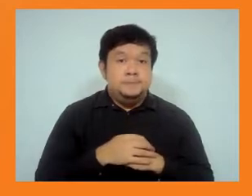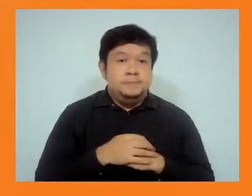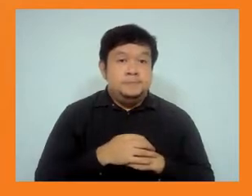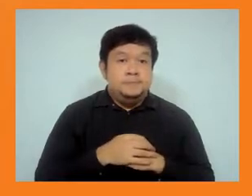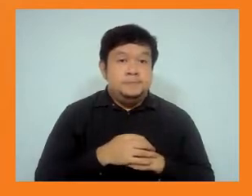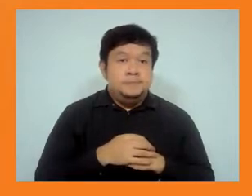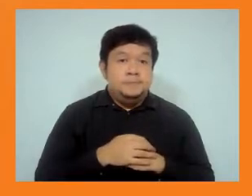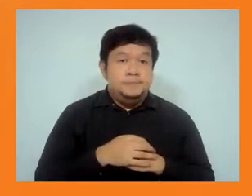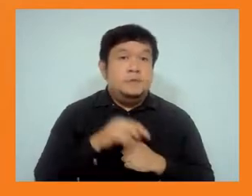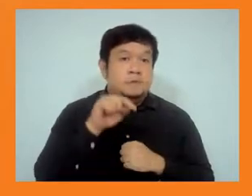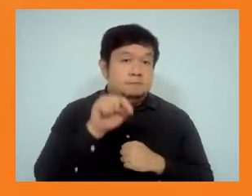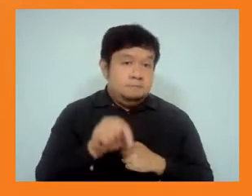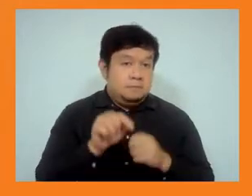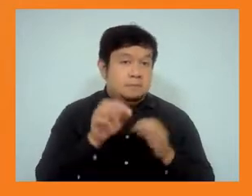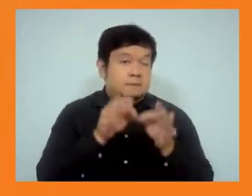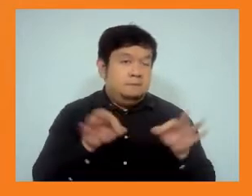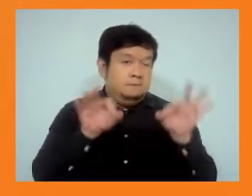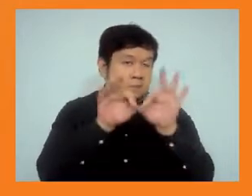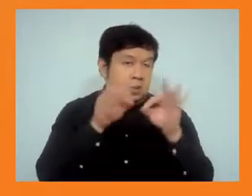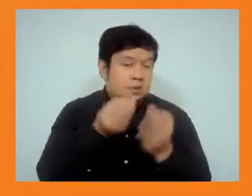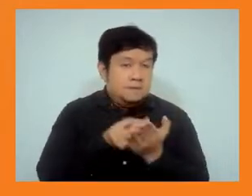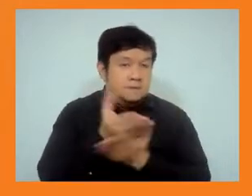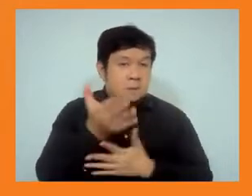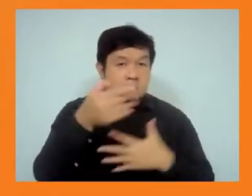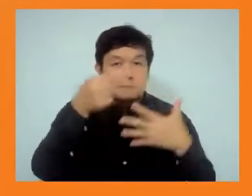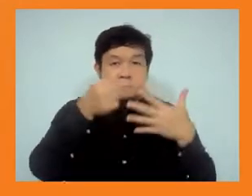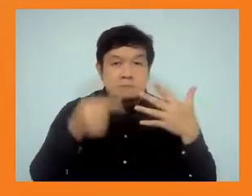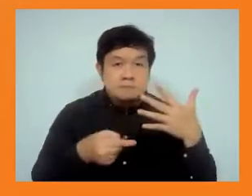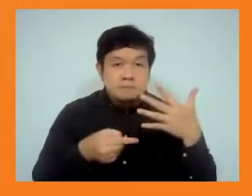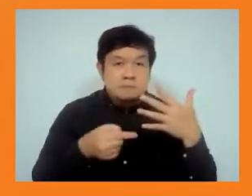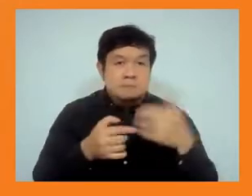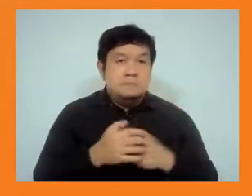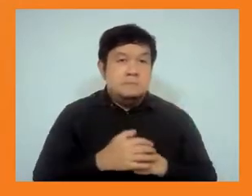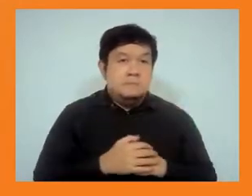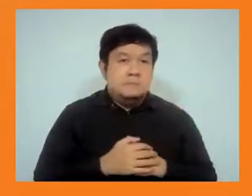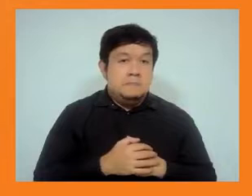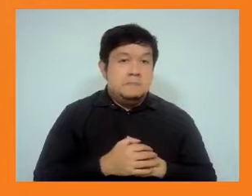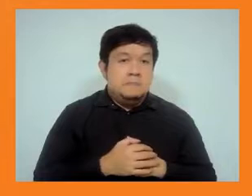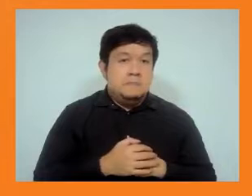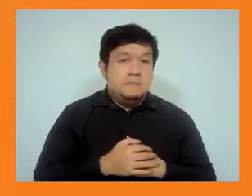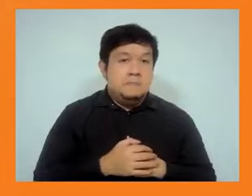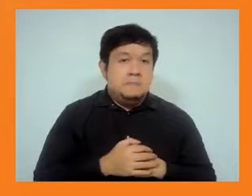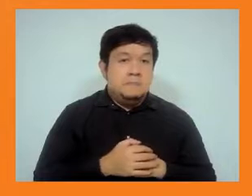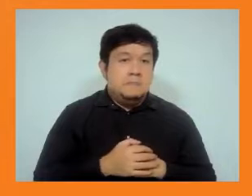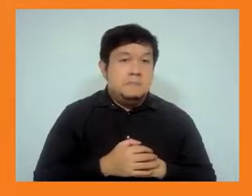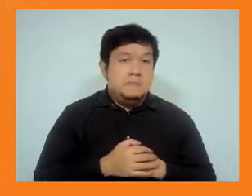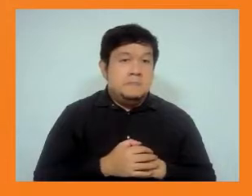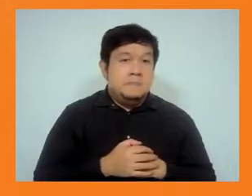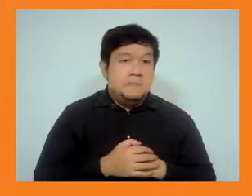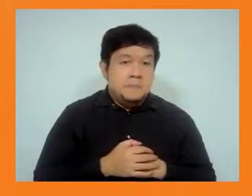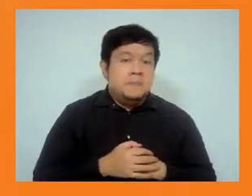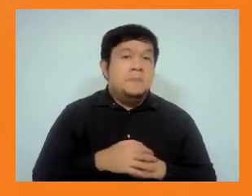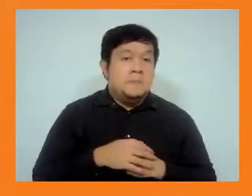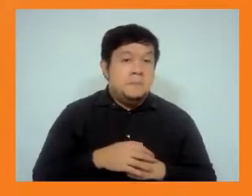This would include, for example, greater focus on people in poverty, as well as people of